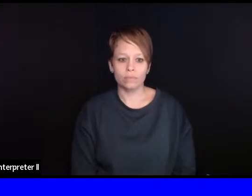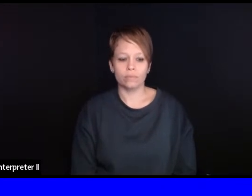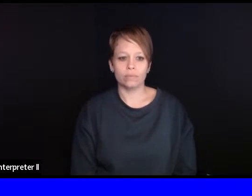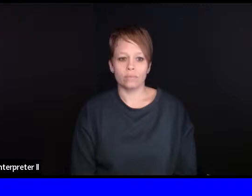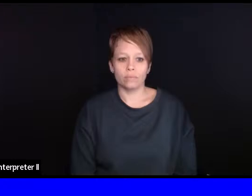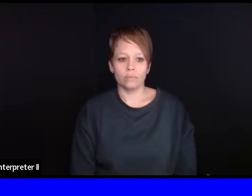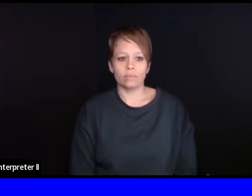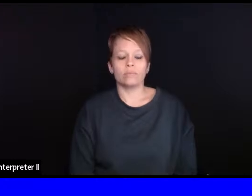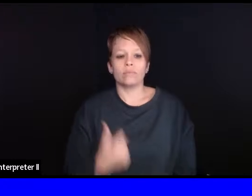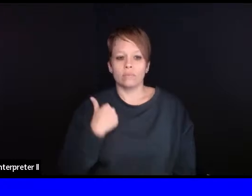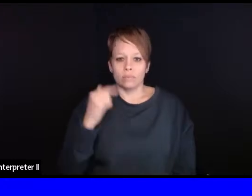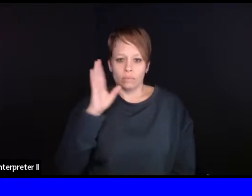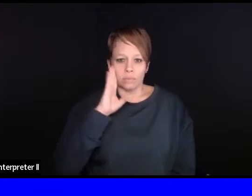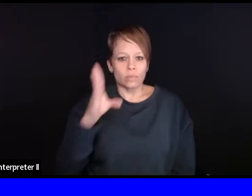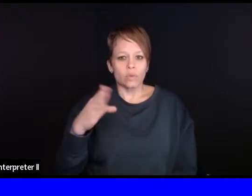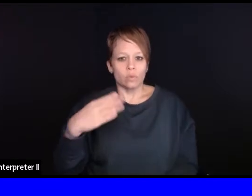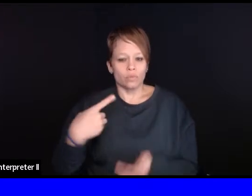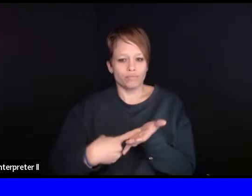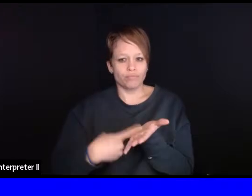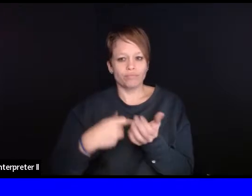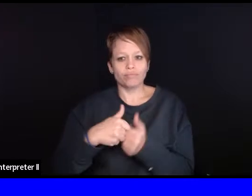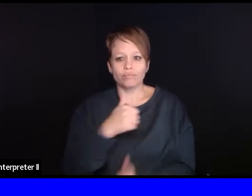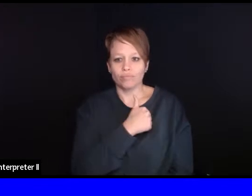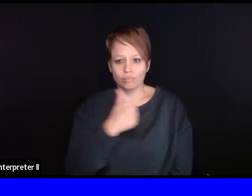But I will talk with members. Don't